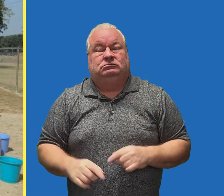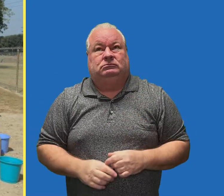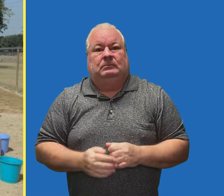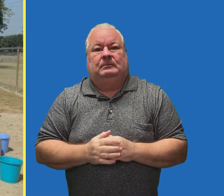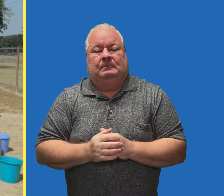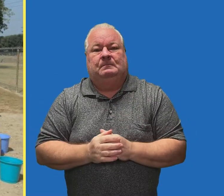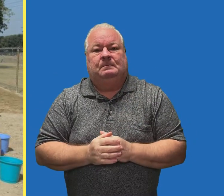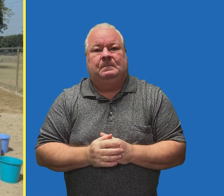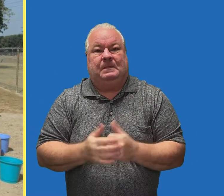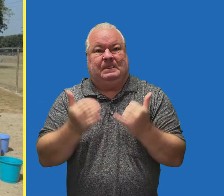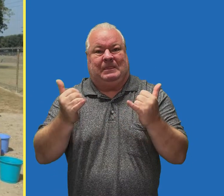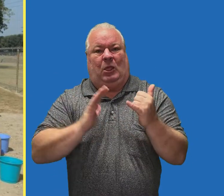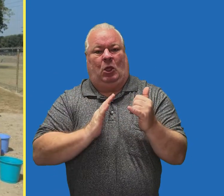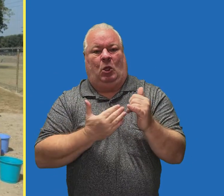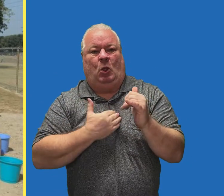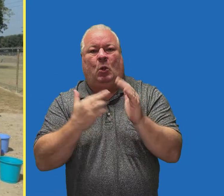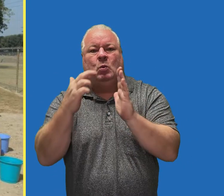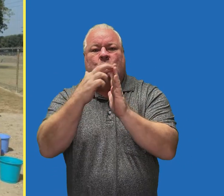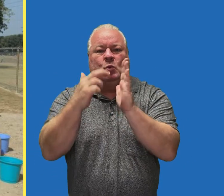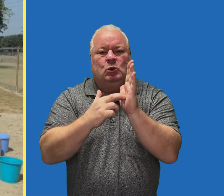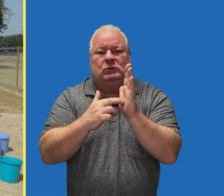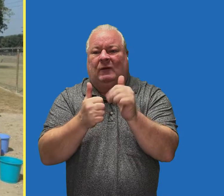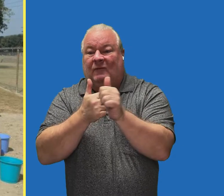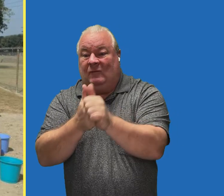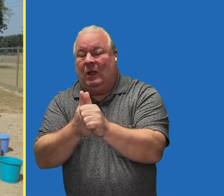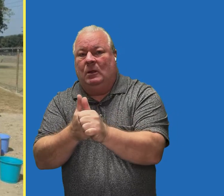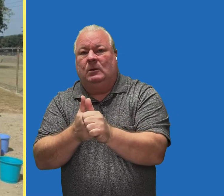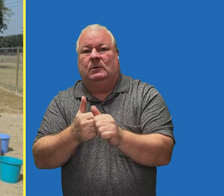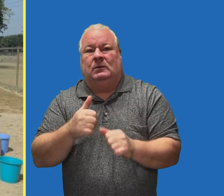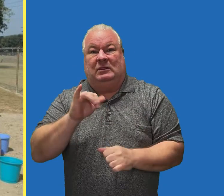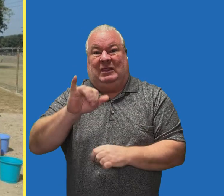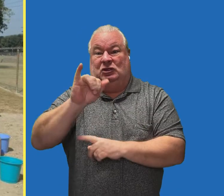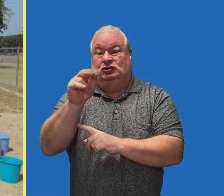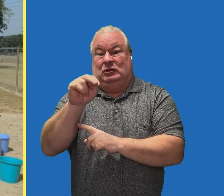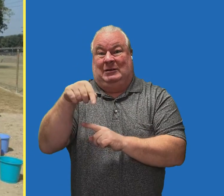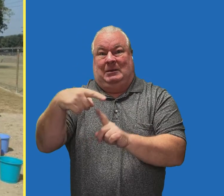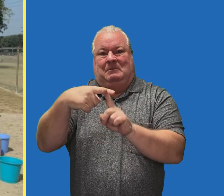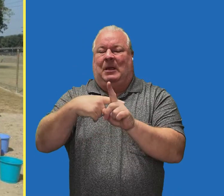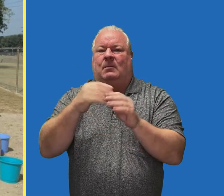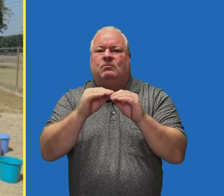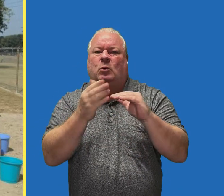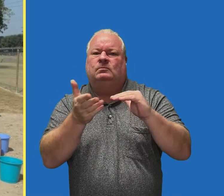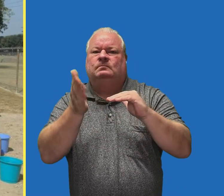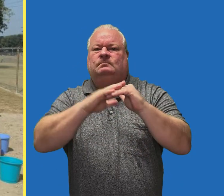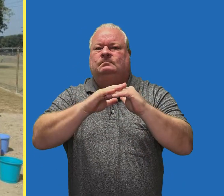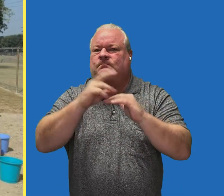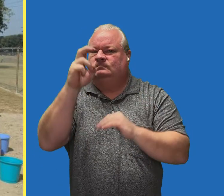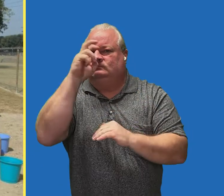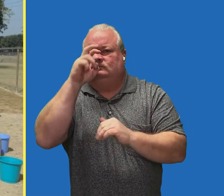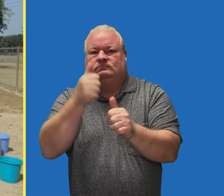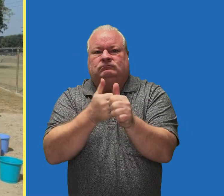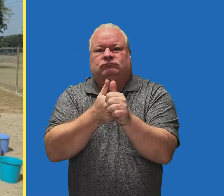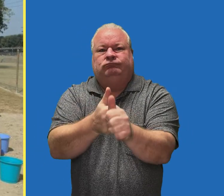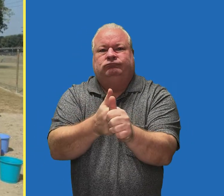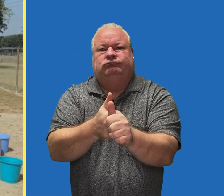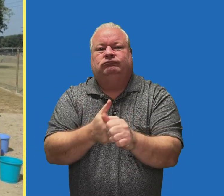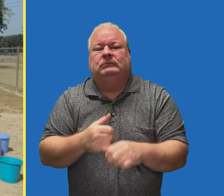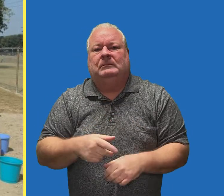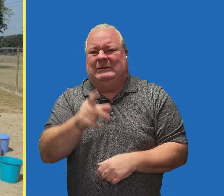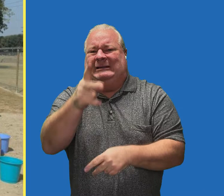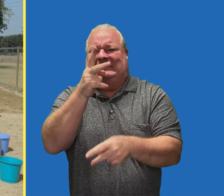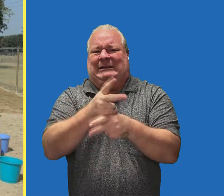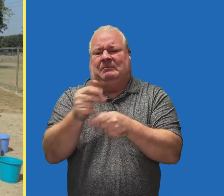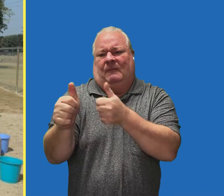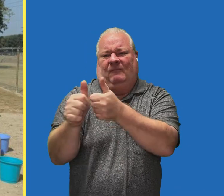all of our COVID rules or protocols in the month of January. So this just means keep